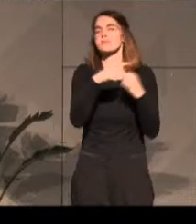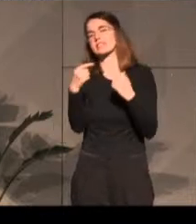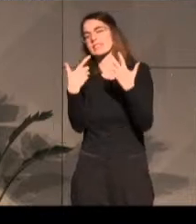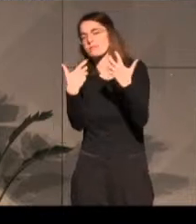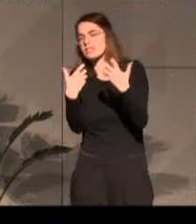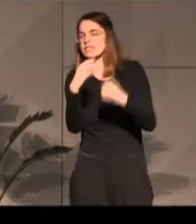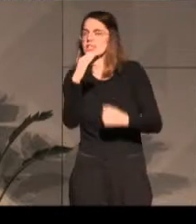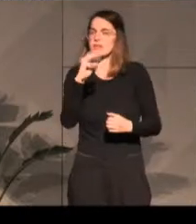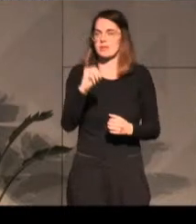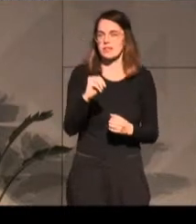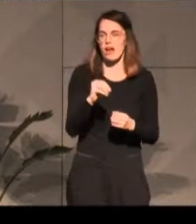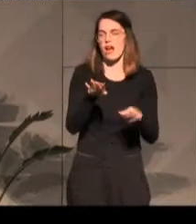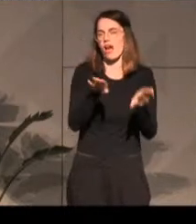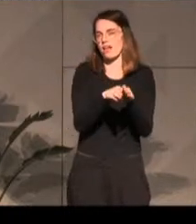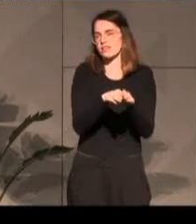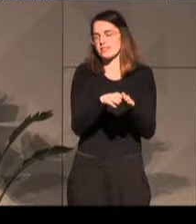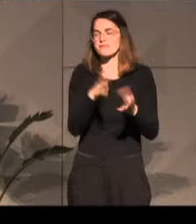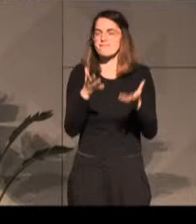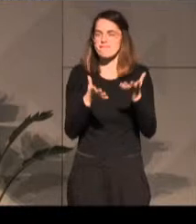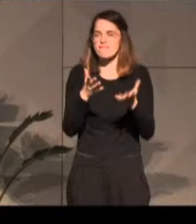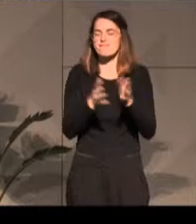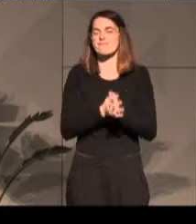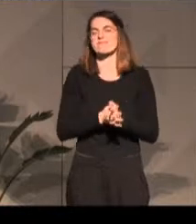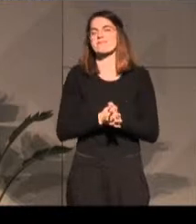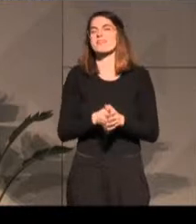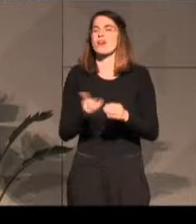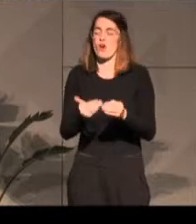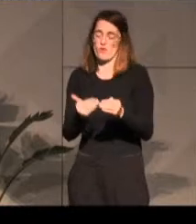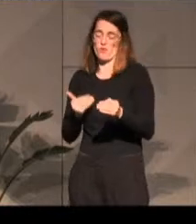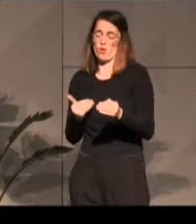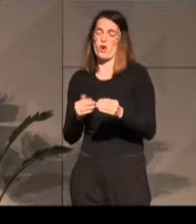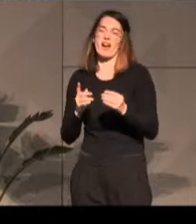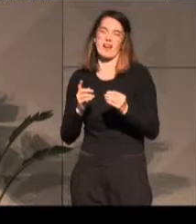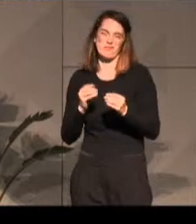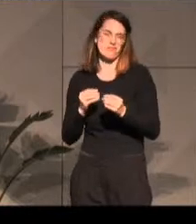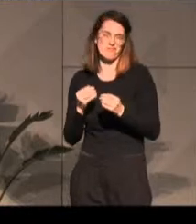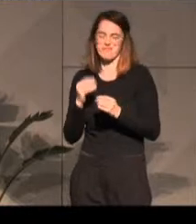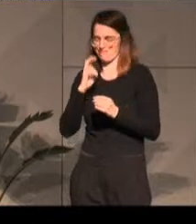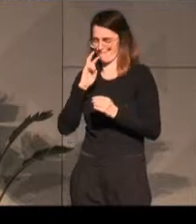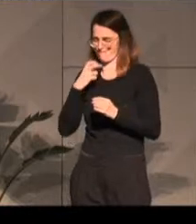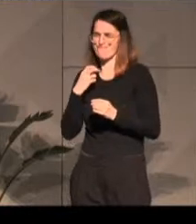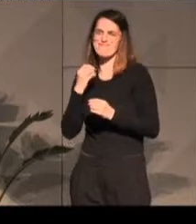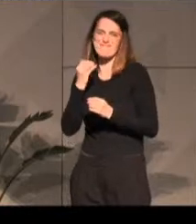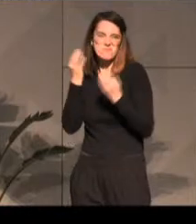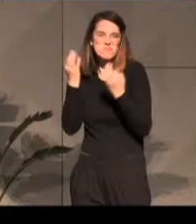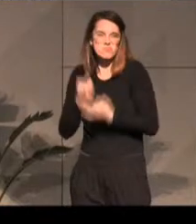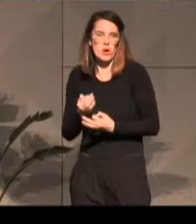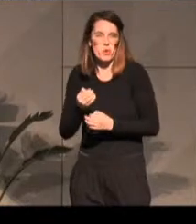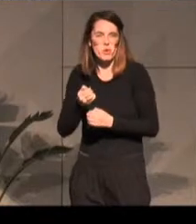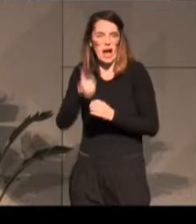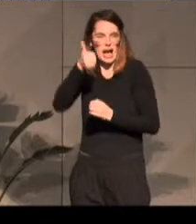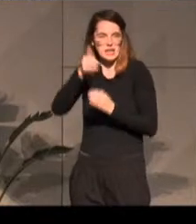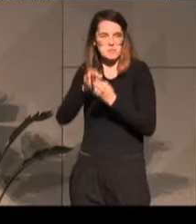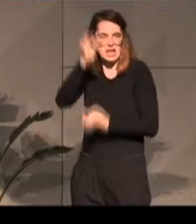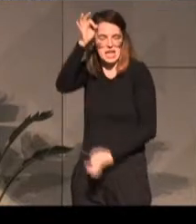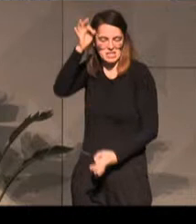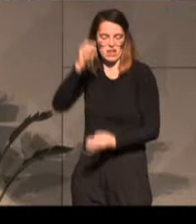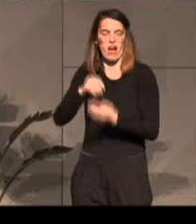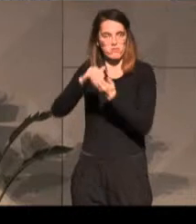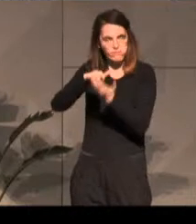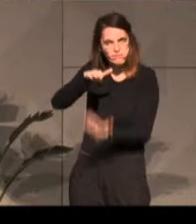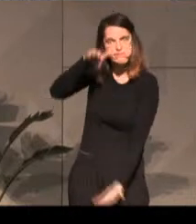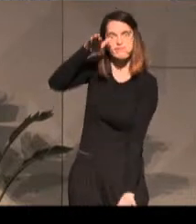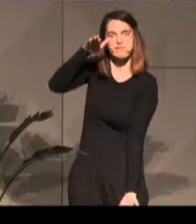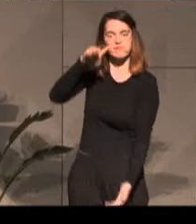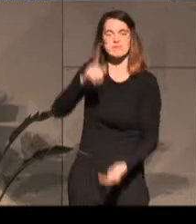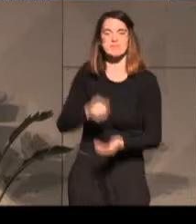on average, which is not a good result per se. We would have needed more than a meter right away, and out of the